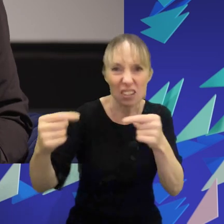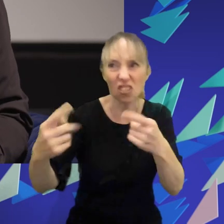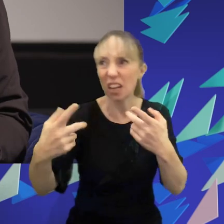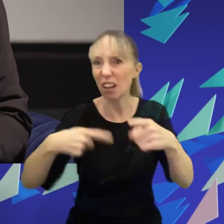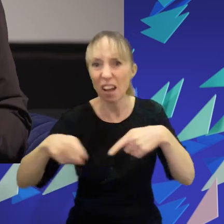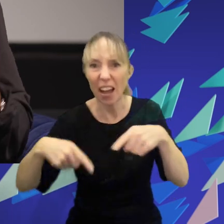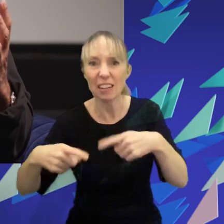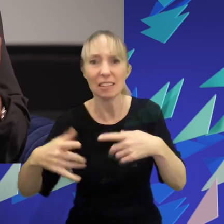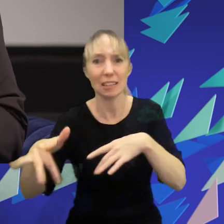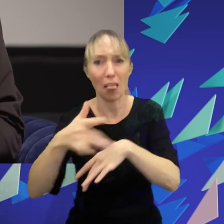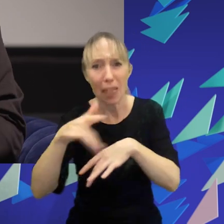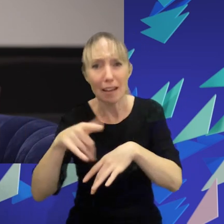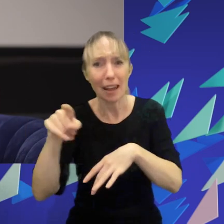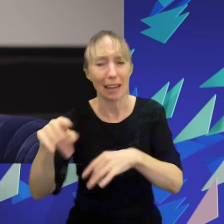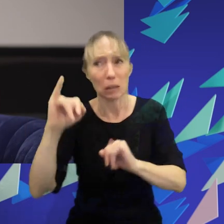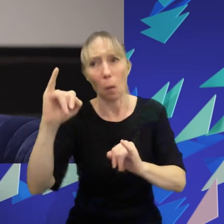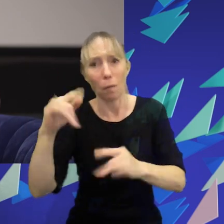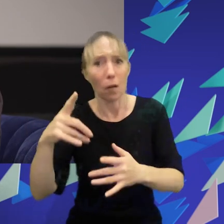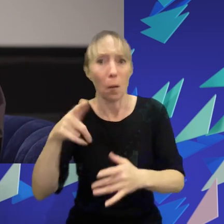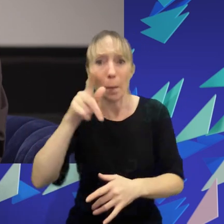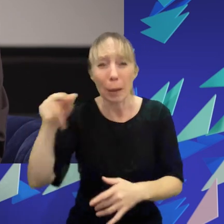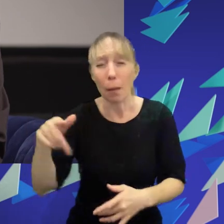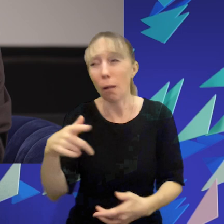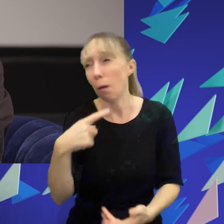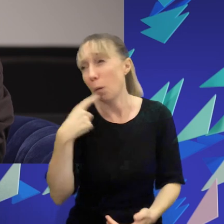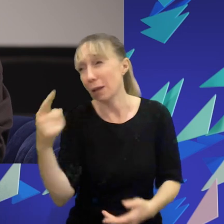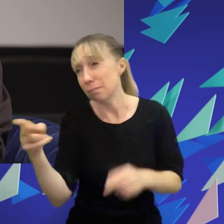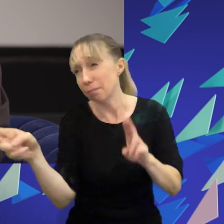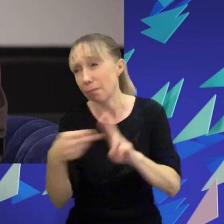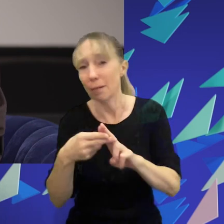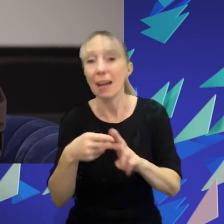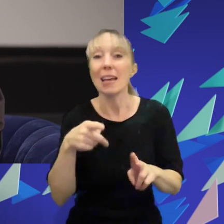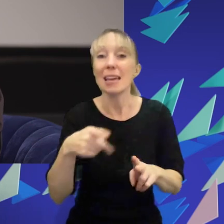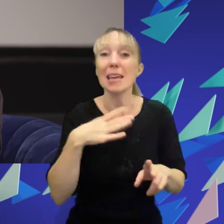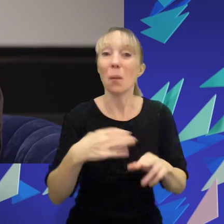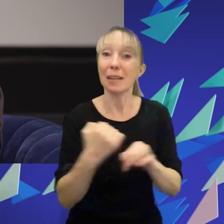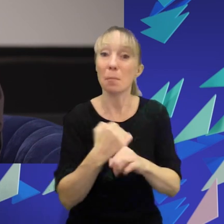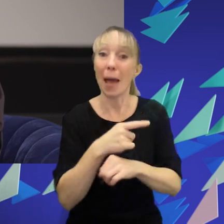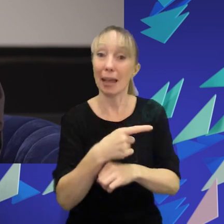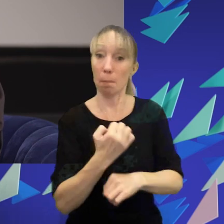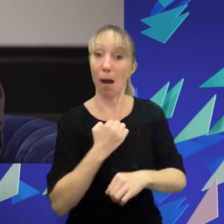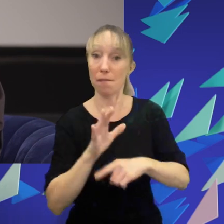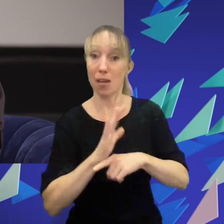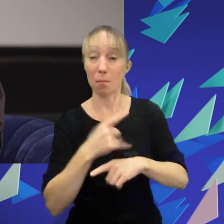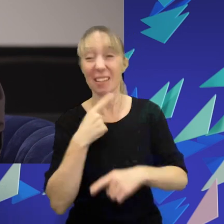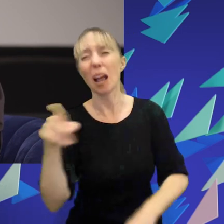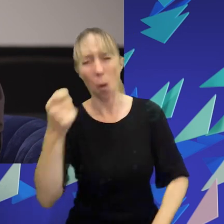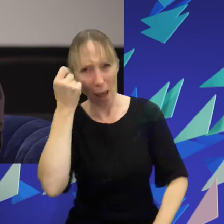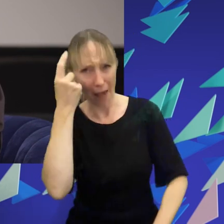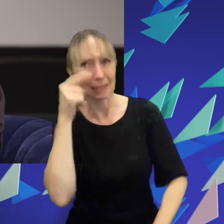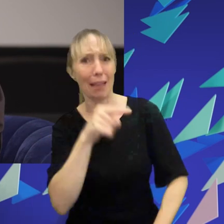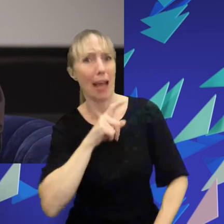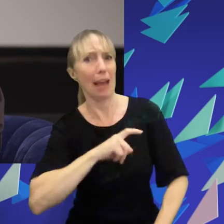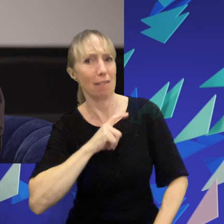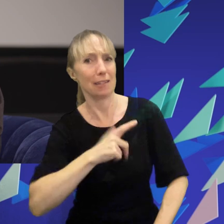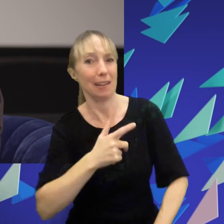in theater, I think he's a nightmare. And he wanted to make this film because he said, I understand perfectly that guy. in a very funny